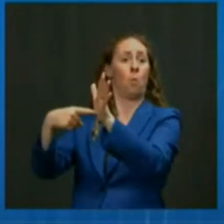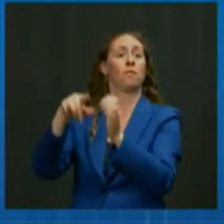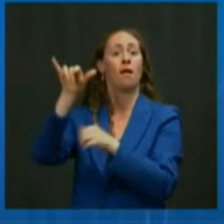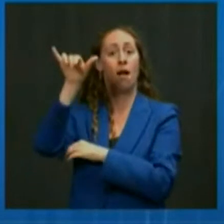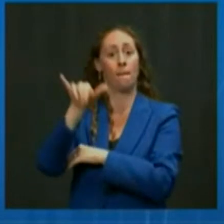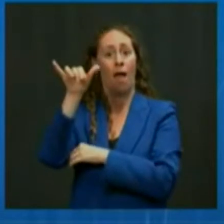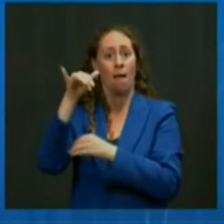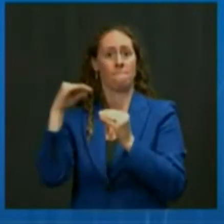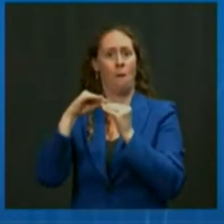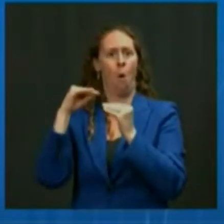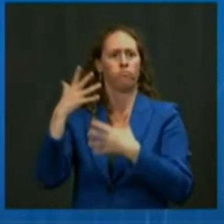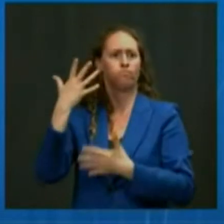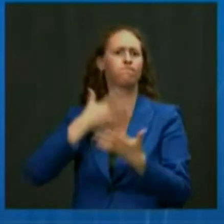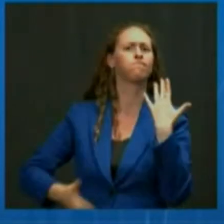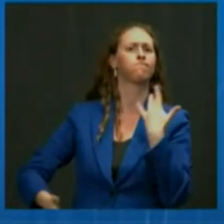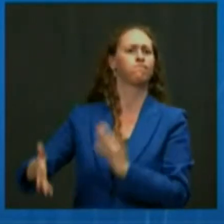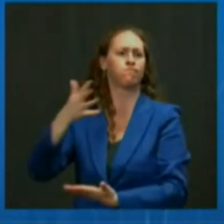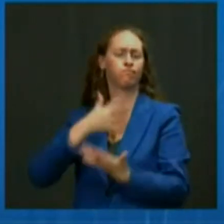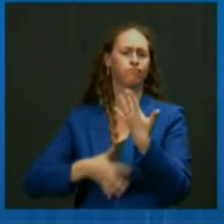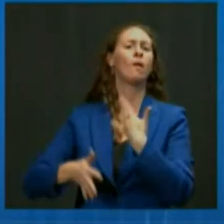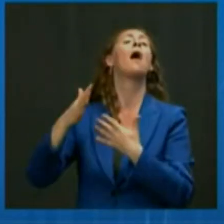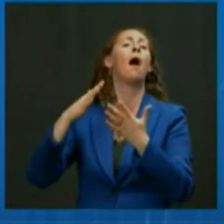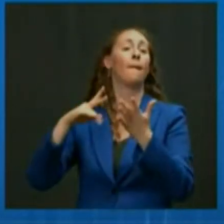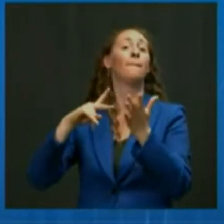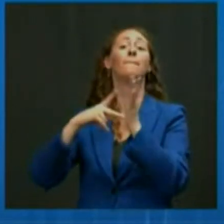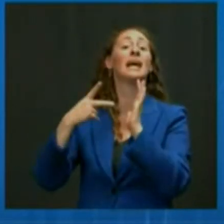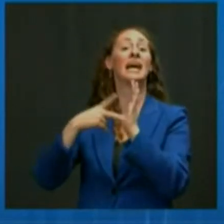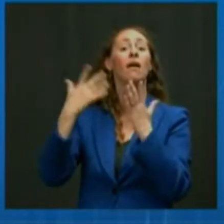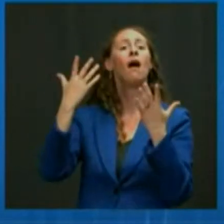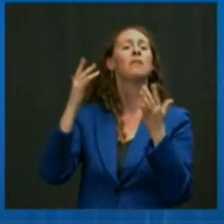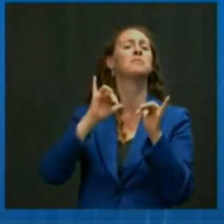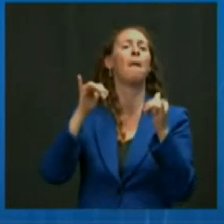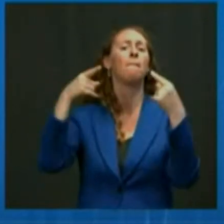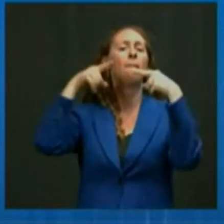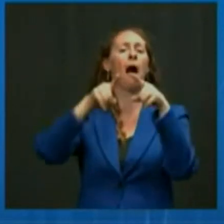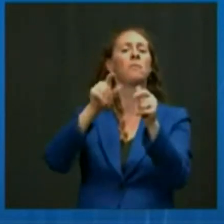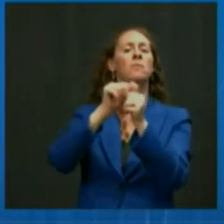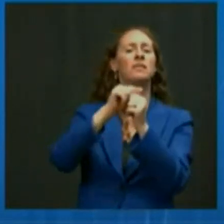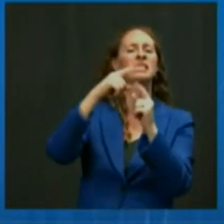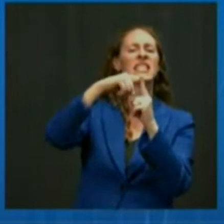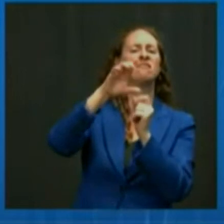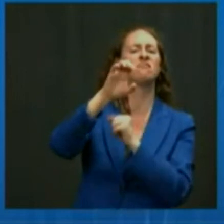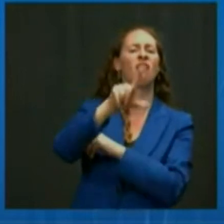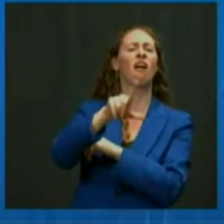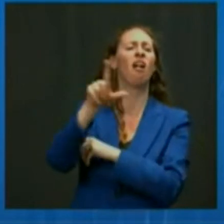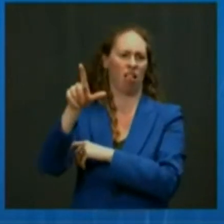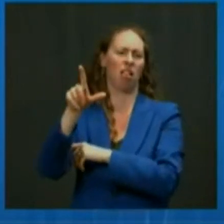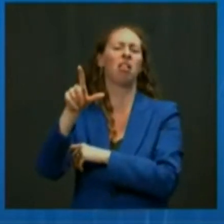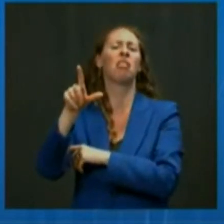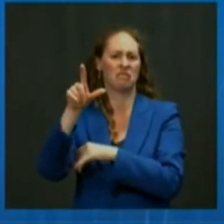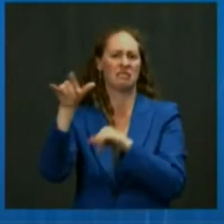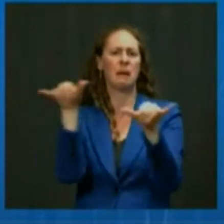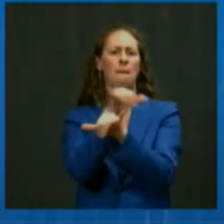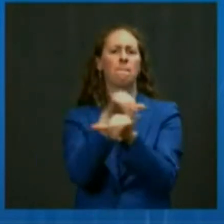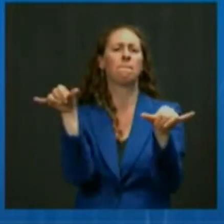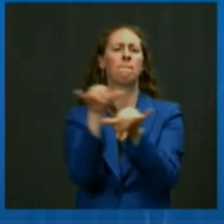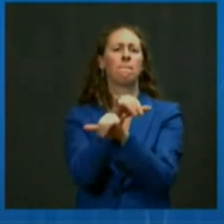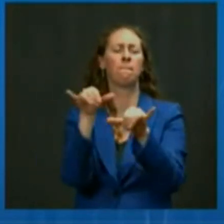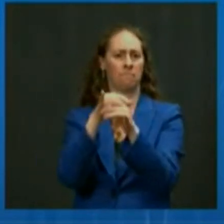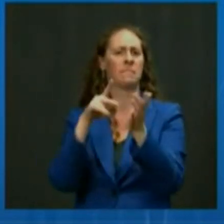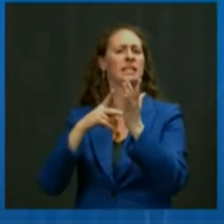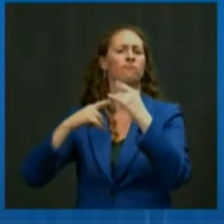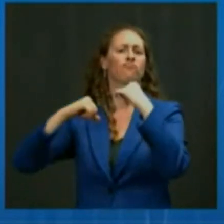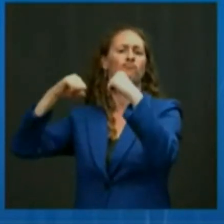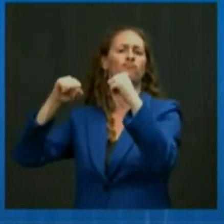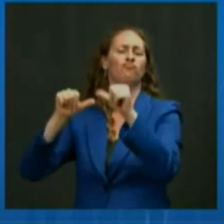got the titer higher and higher. So based on that, that would be the most easily and actually